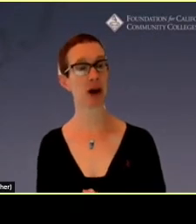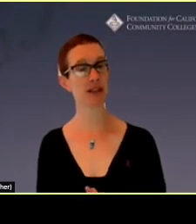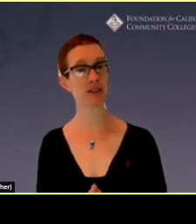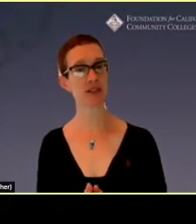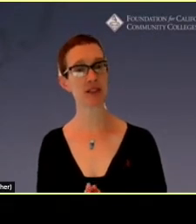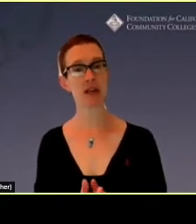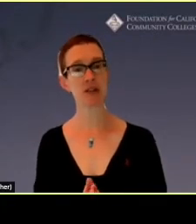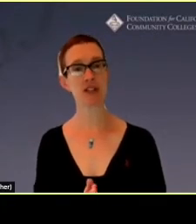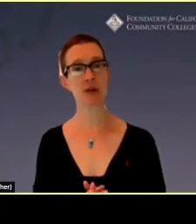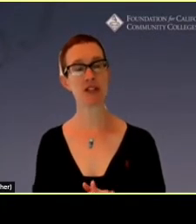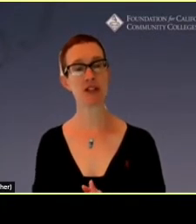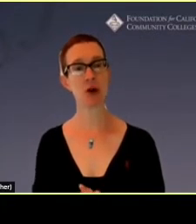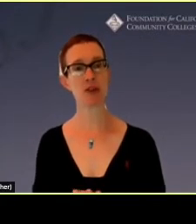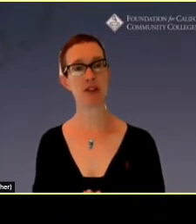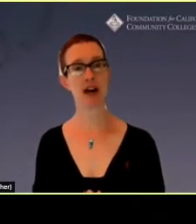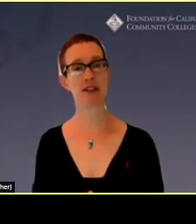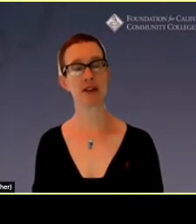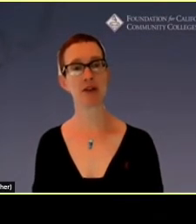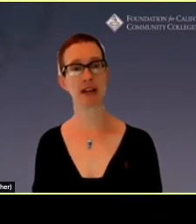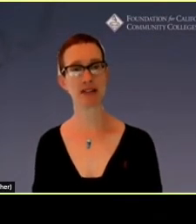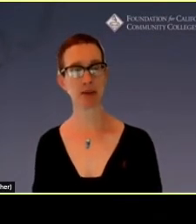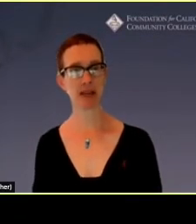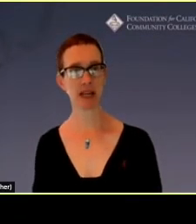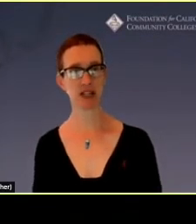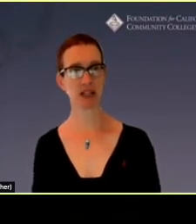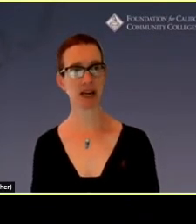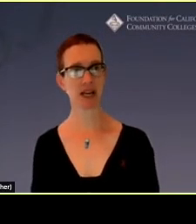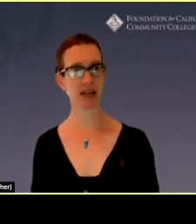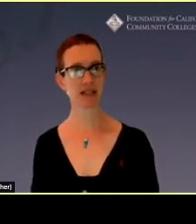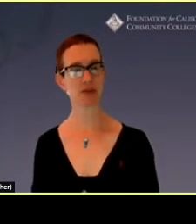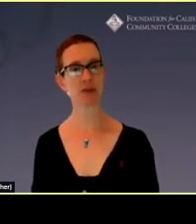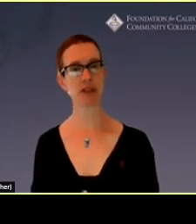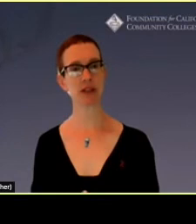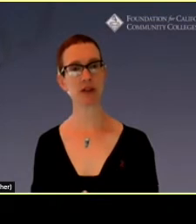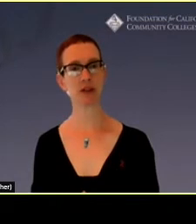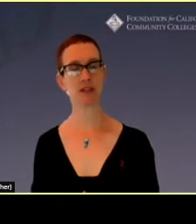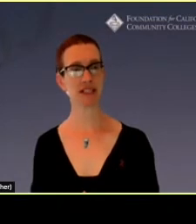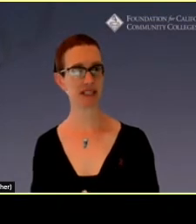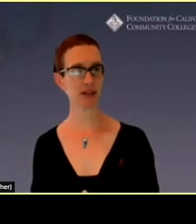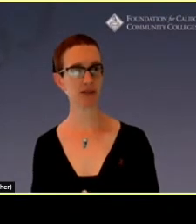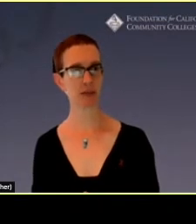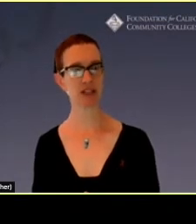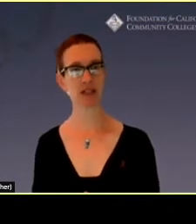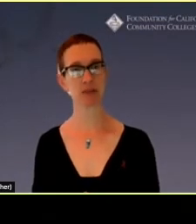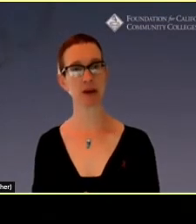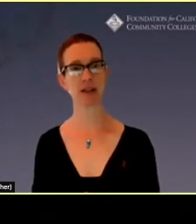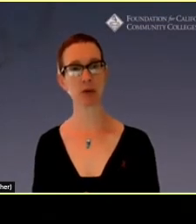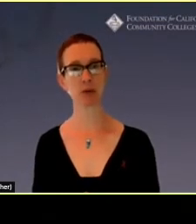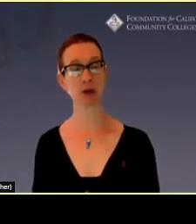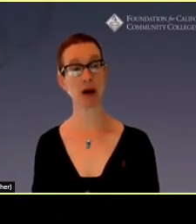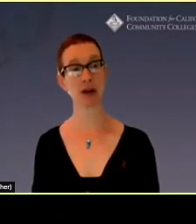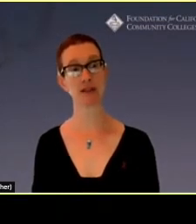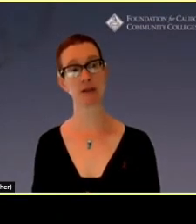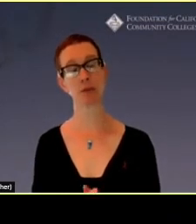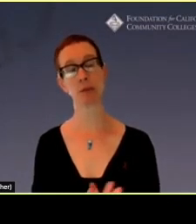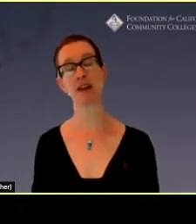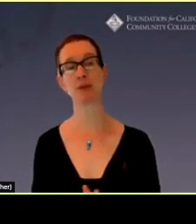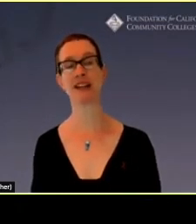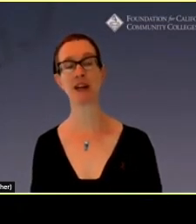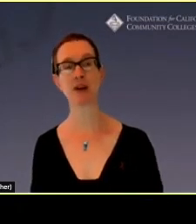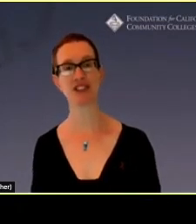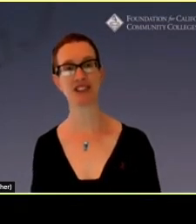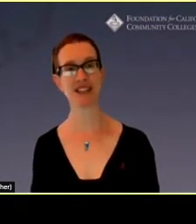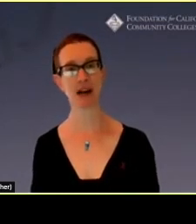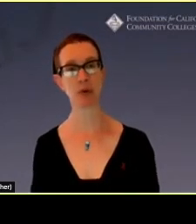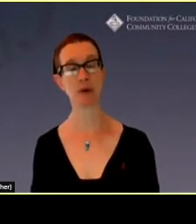about allowable costs. So I just wanted to note that the grant application guidelines will certainly include detailed information about allowable costs,